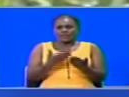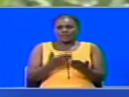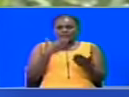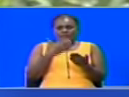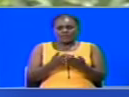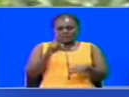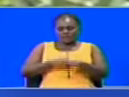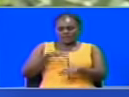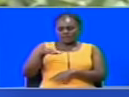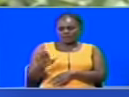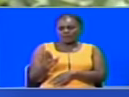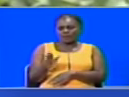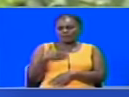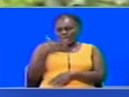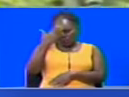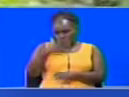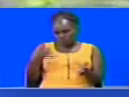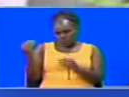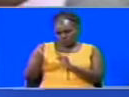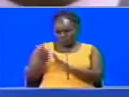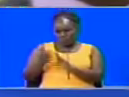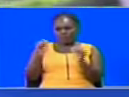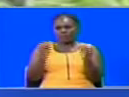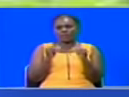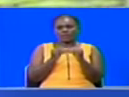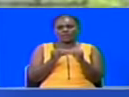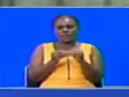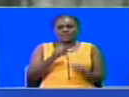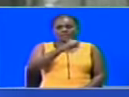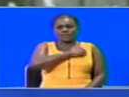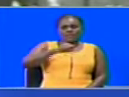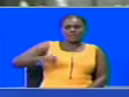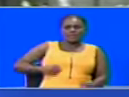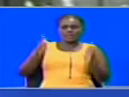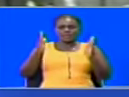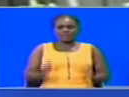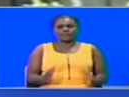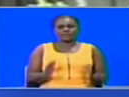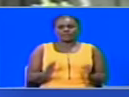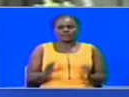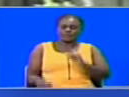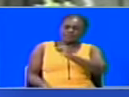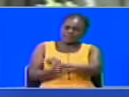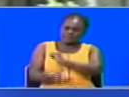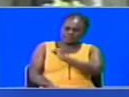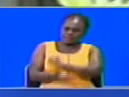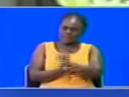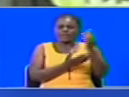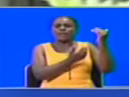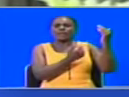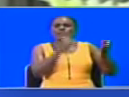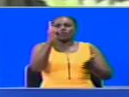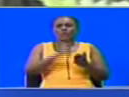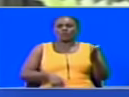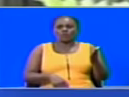your time, Mheshimiwa. I know you're rushing for the meeting. Now, that has been the Makueni senator giving us an insight into what to expect from the